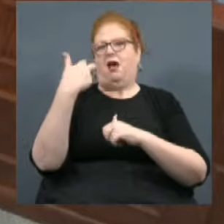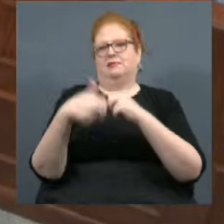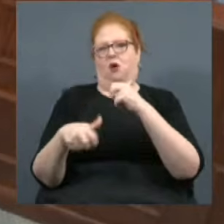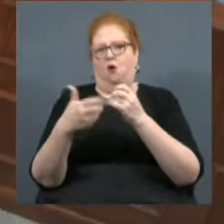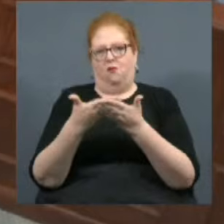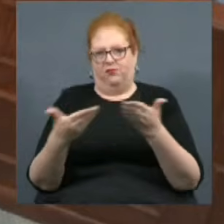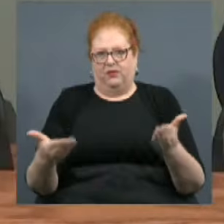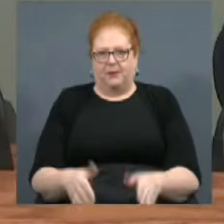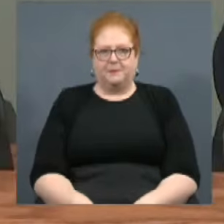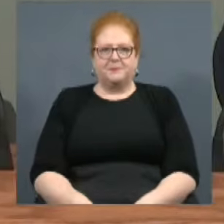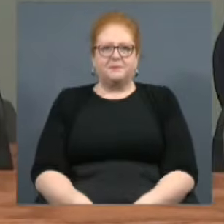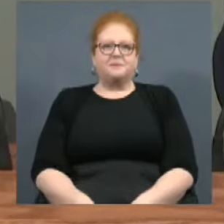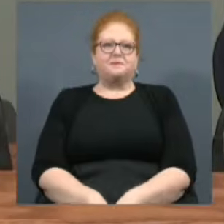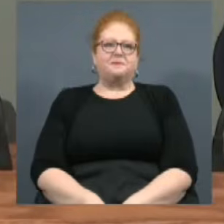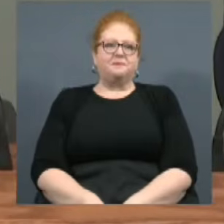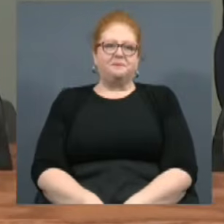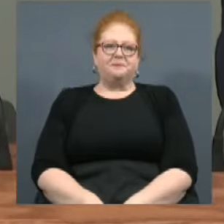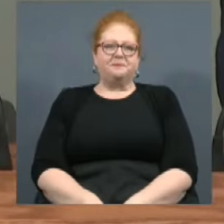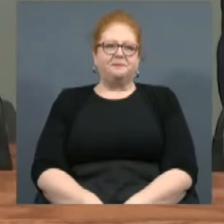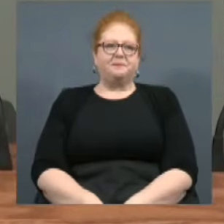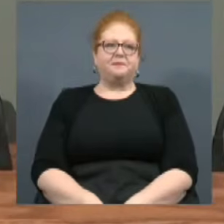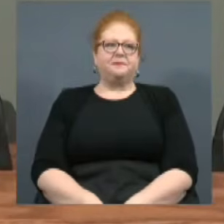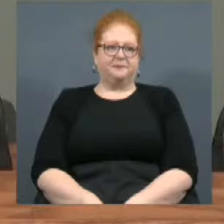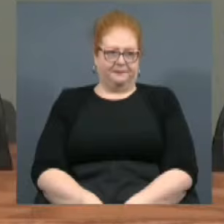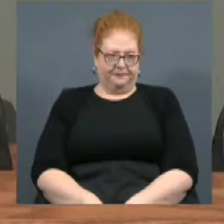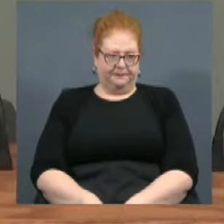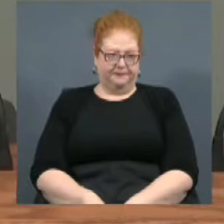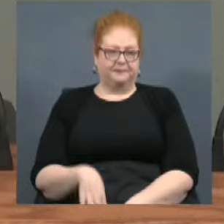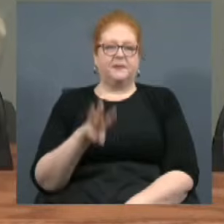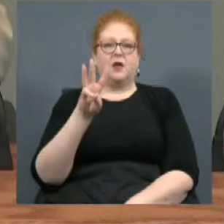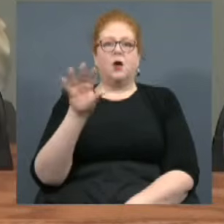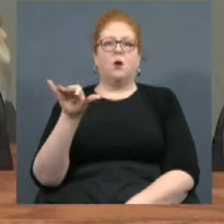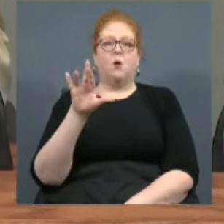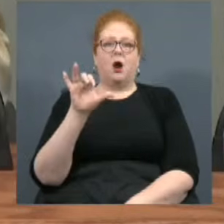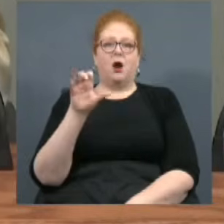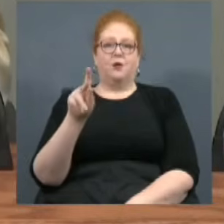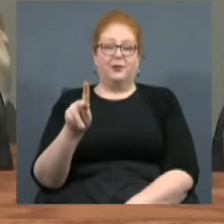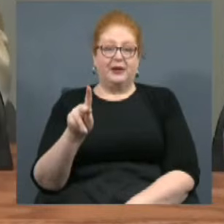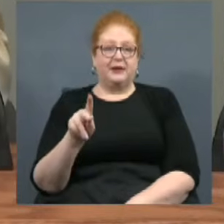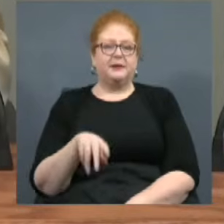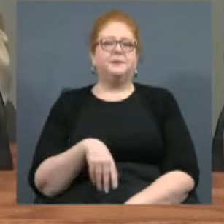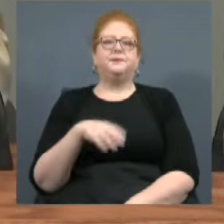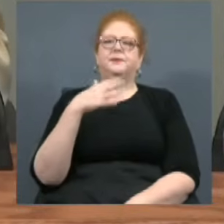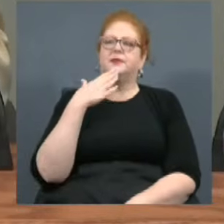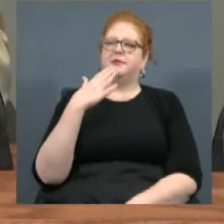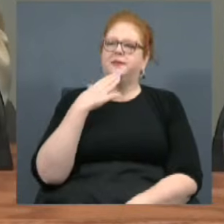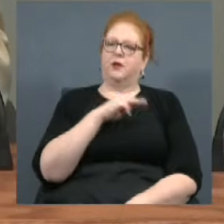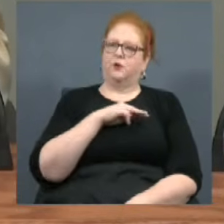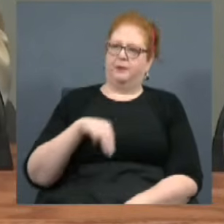Vice Mayor Warwick? Thank you, Mayor. I asked Tom to prepare